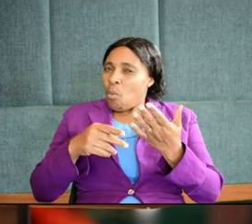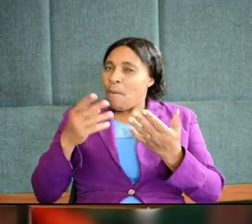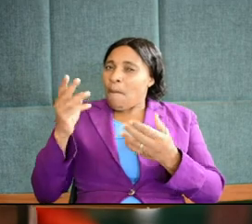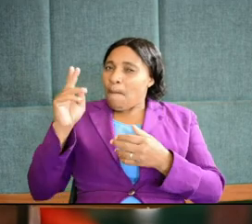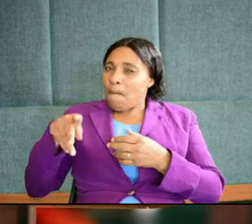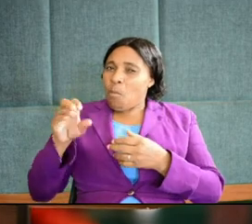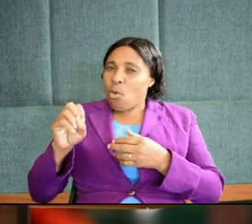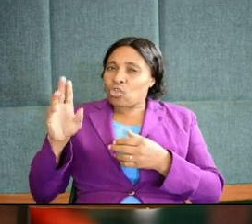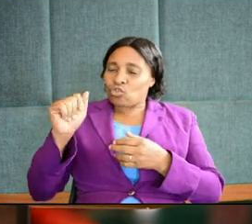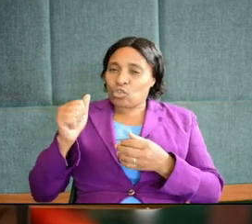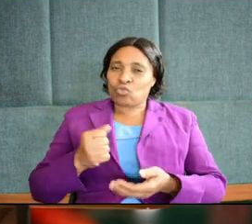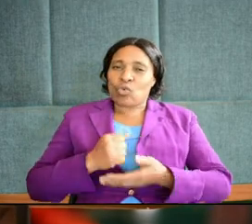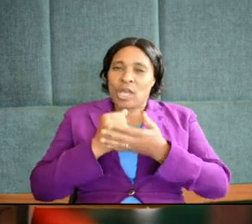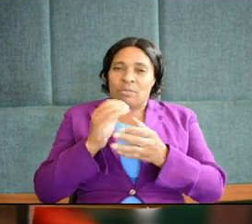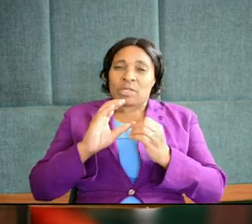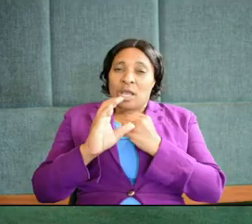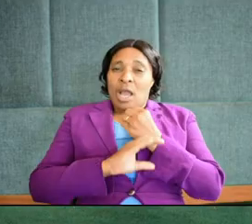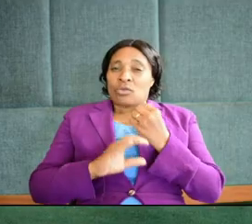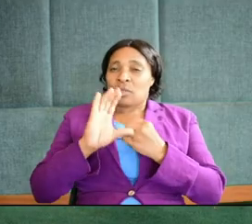country.